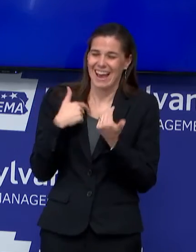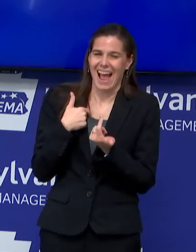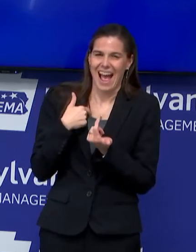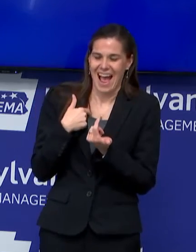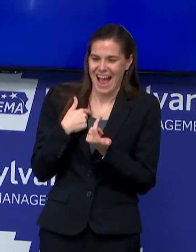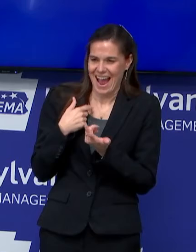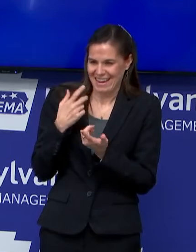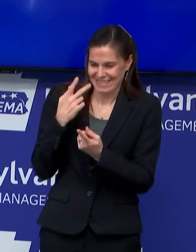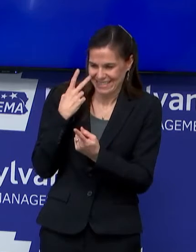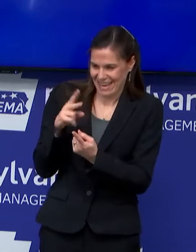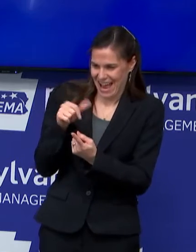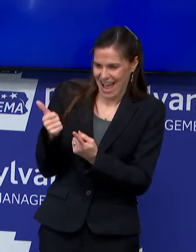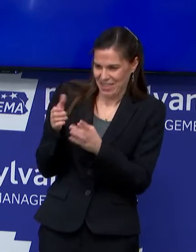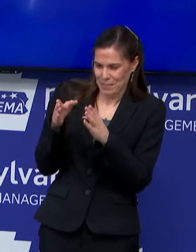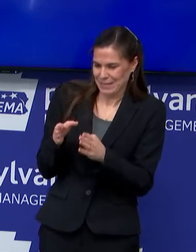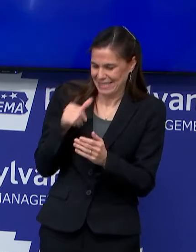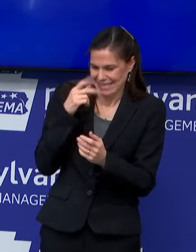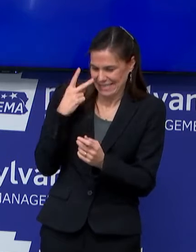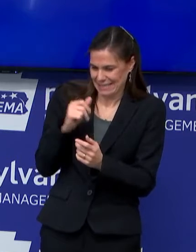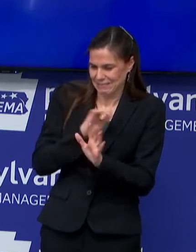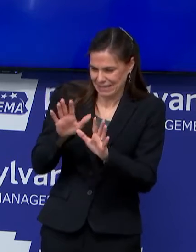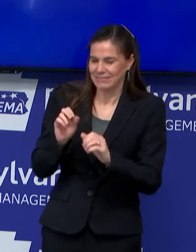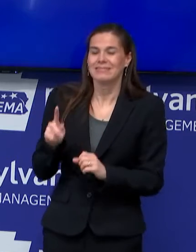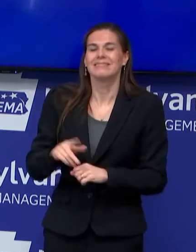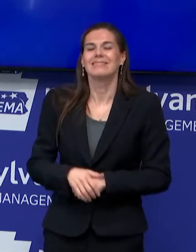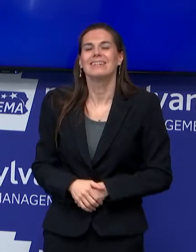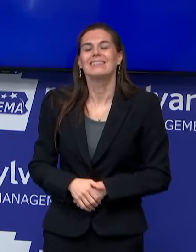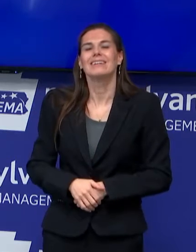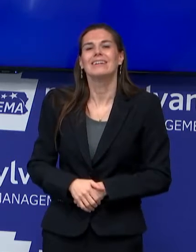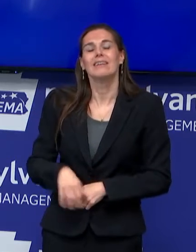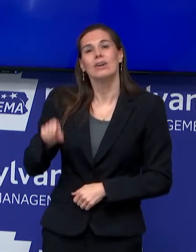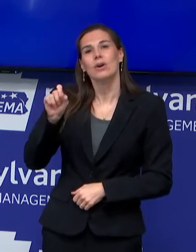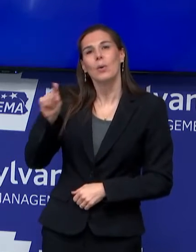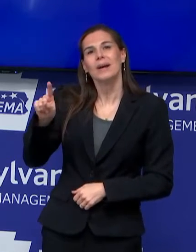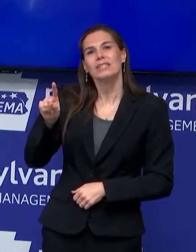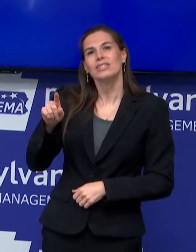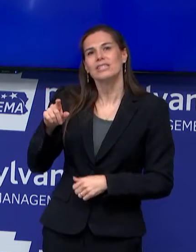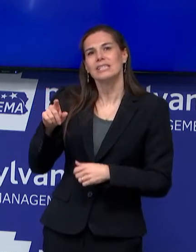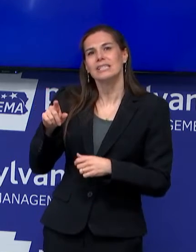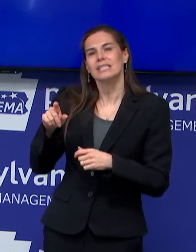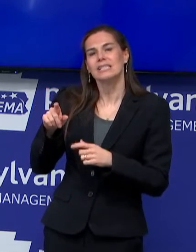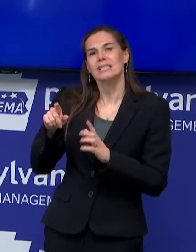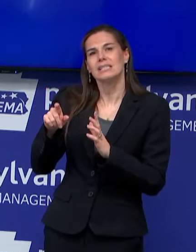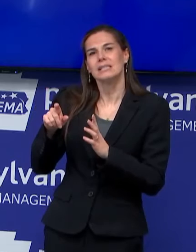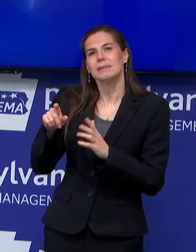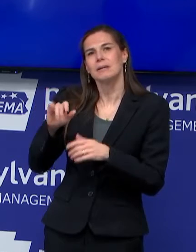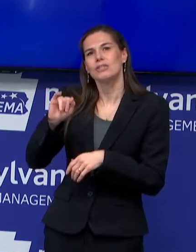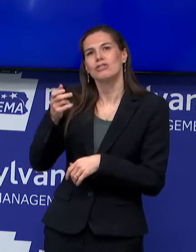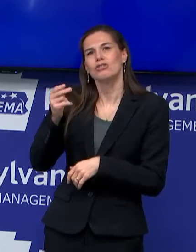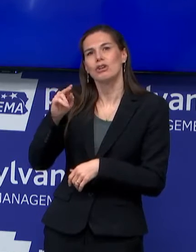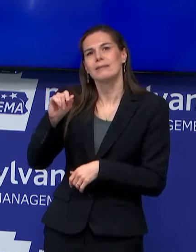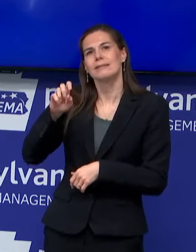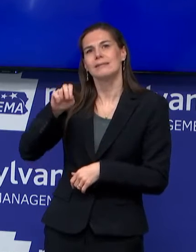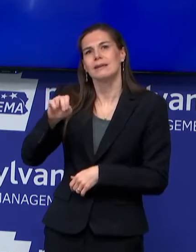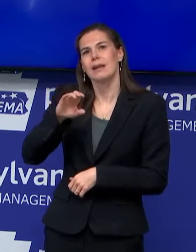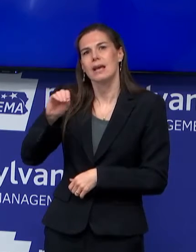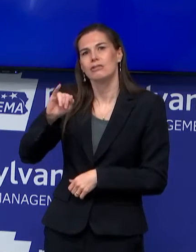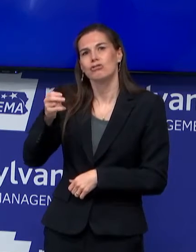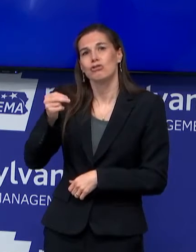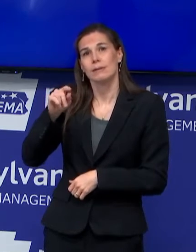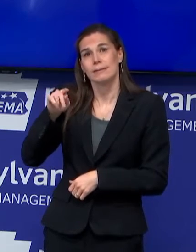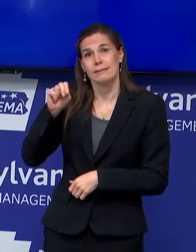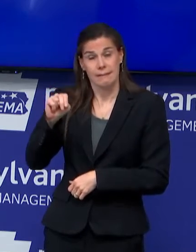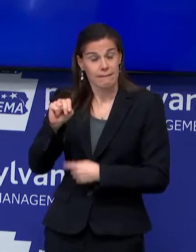seeing somebody from another station. Question for you regarding, and I apologize, I have to step away, the Johnson & Johnson vaccine, and if